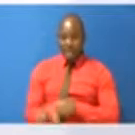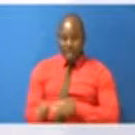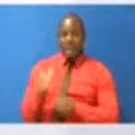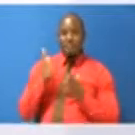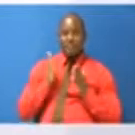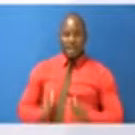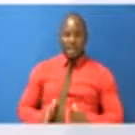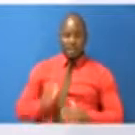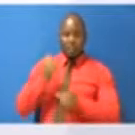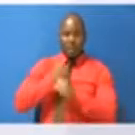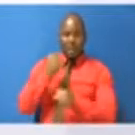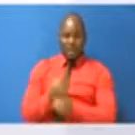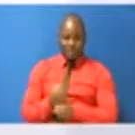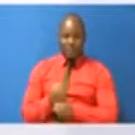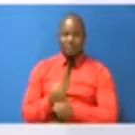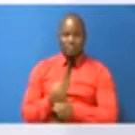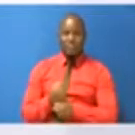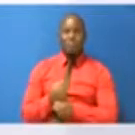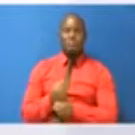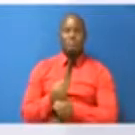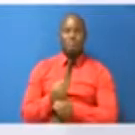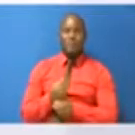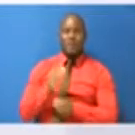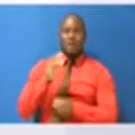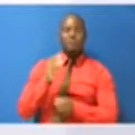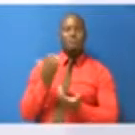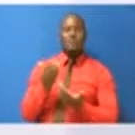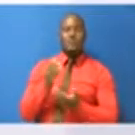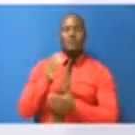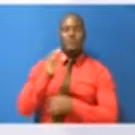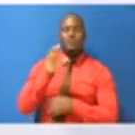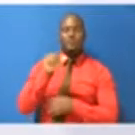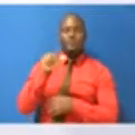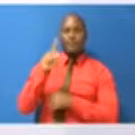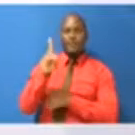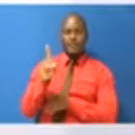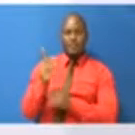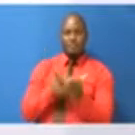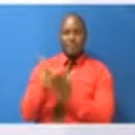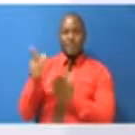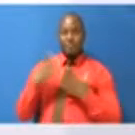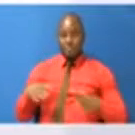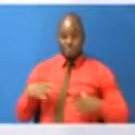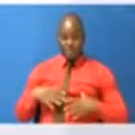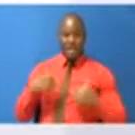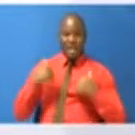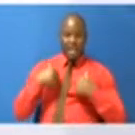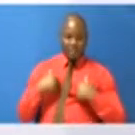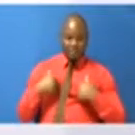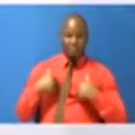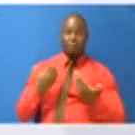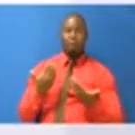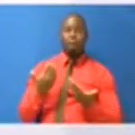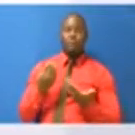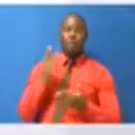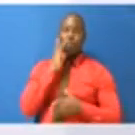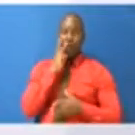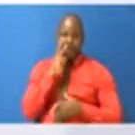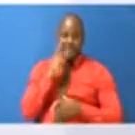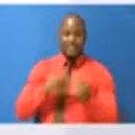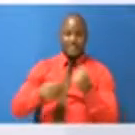there's a guy who works just across over here in cultiva he's called fred he's one of the procurement people economics and spirits